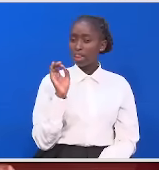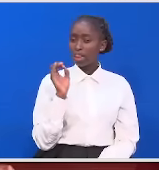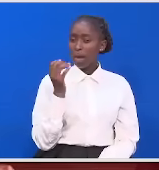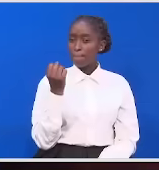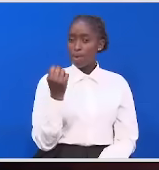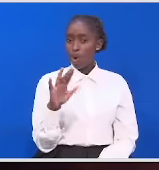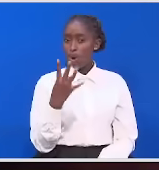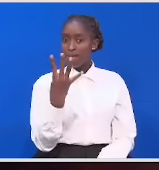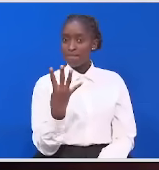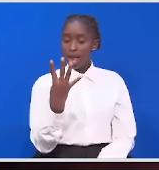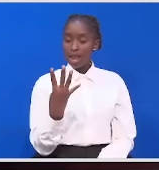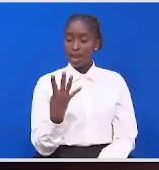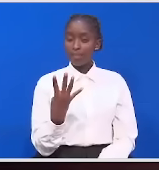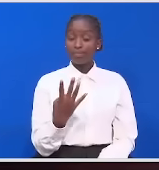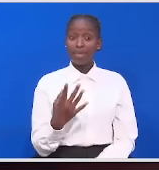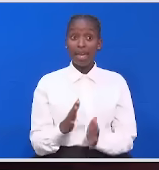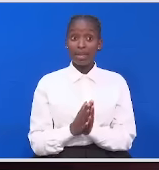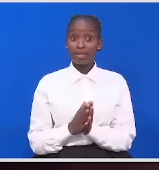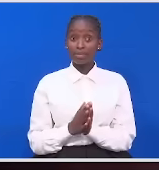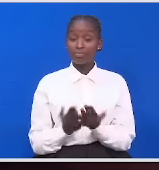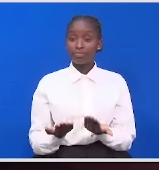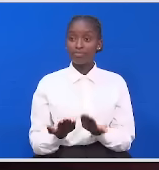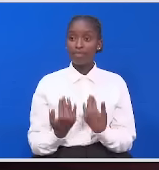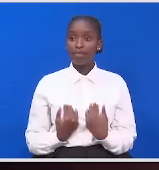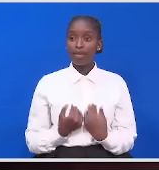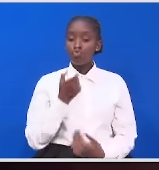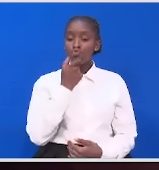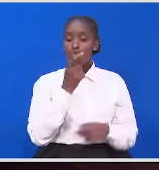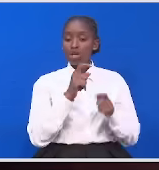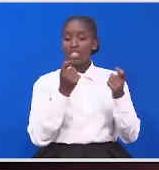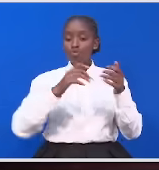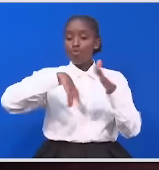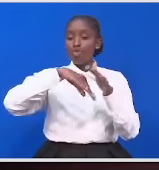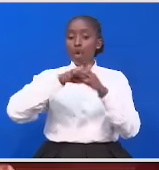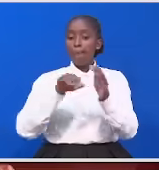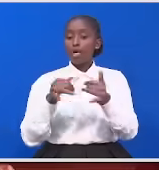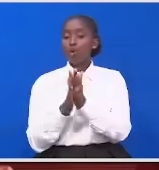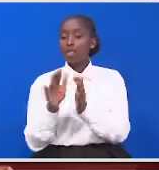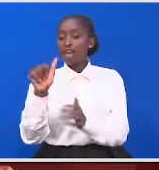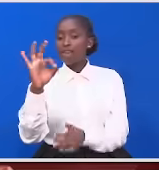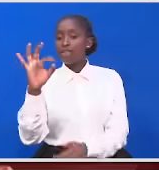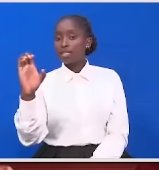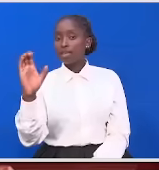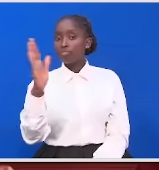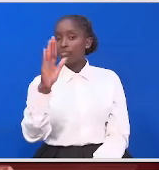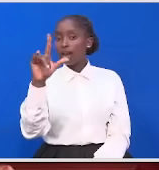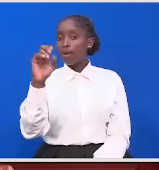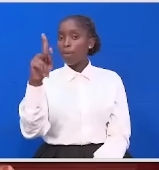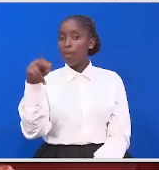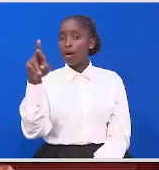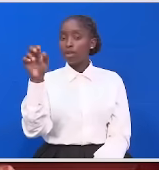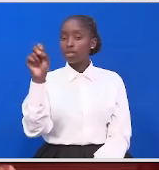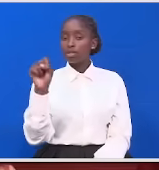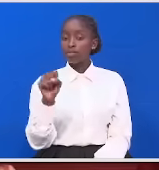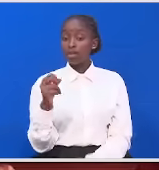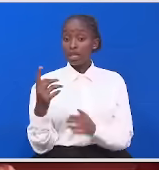on May or April there. And the goal Mahia were playing with AFC Leopard. And when the game ended,